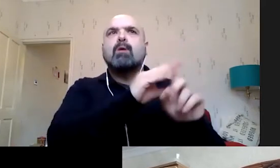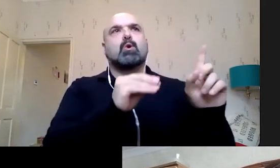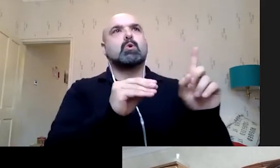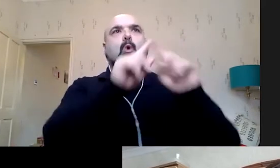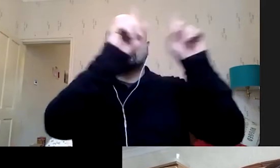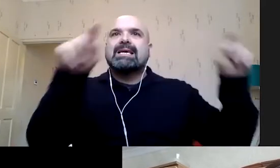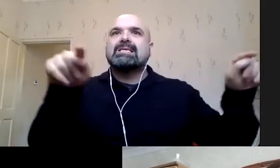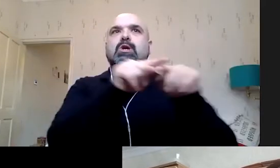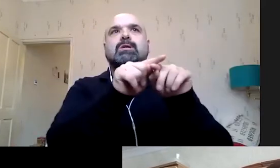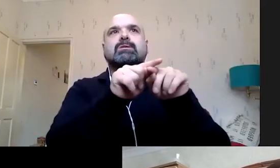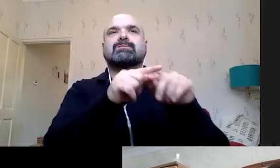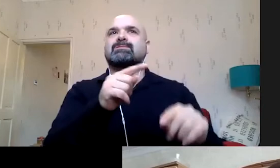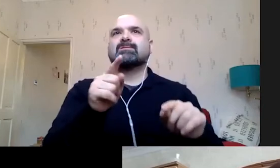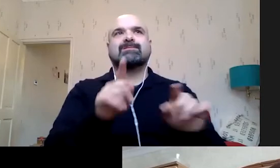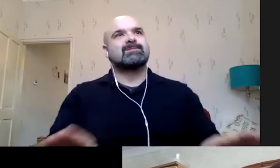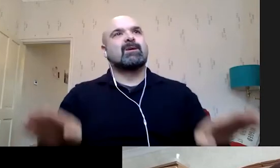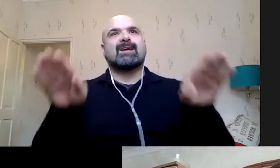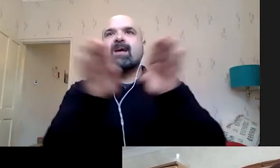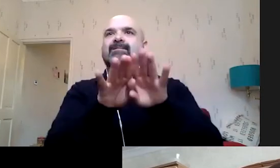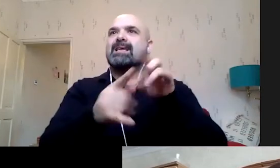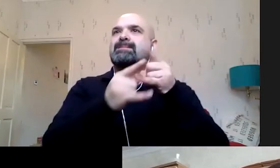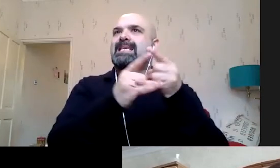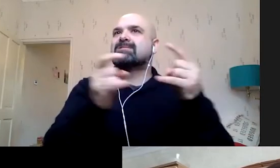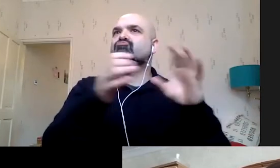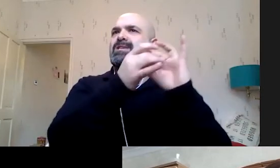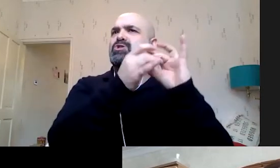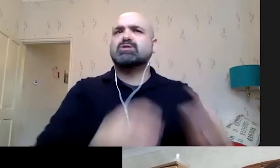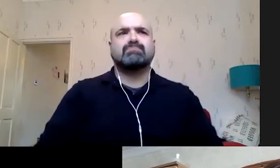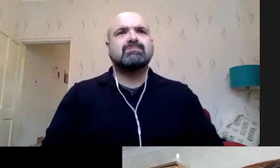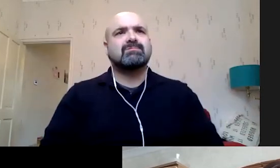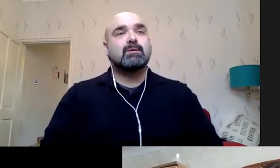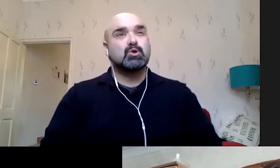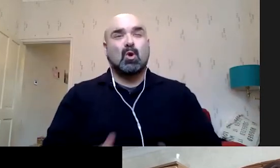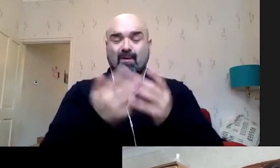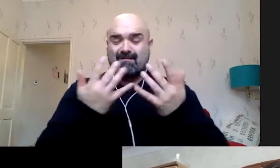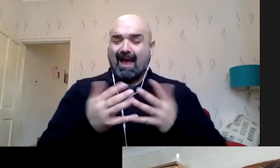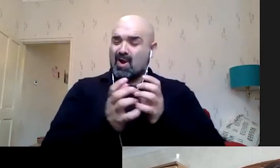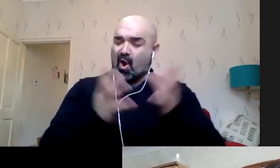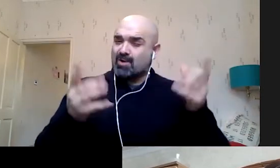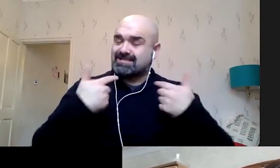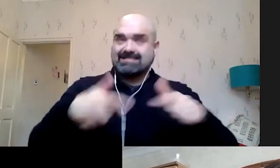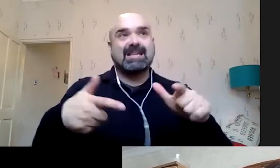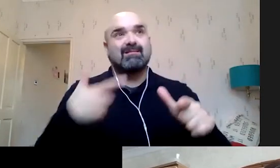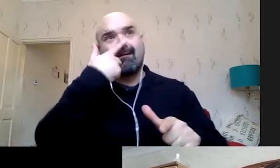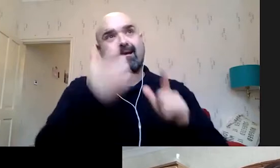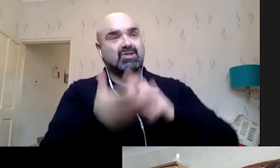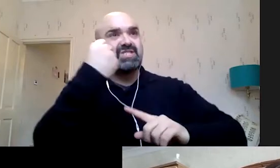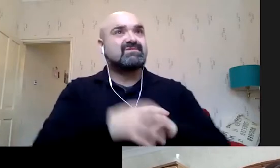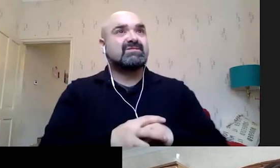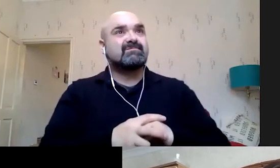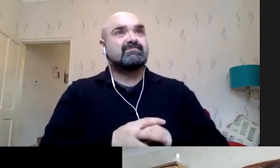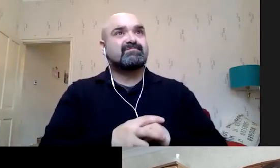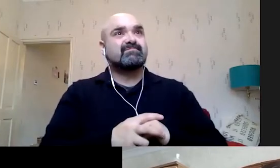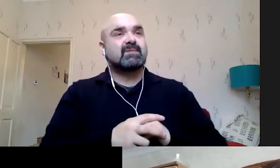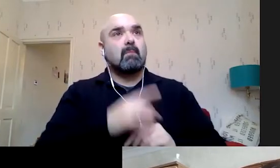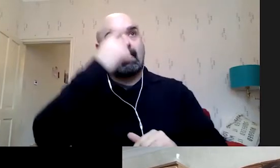there which people could copy. So I think there's still a huge amount for us to do. And I don't think we should think by